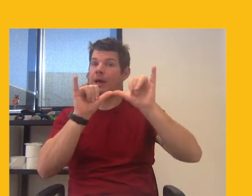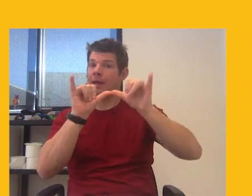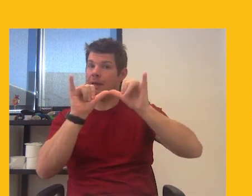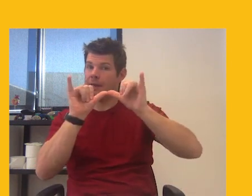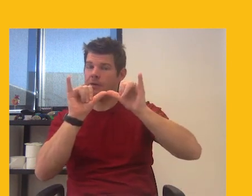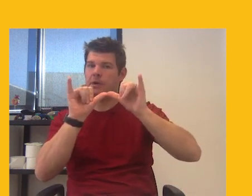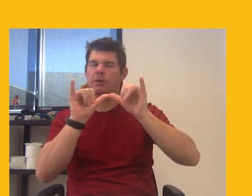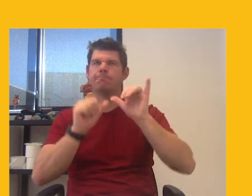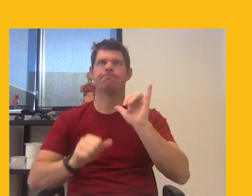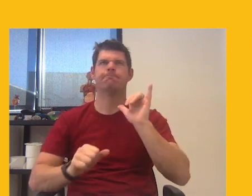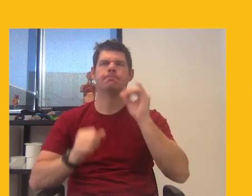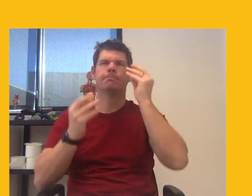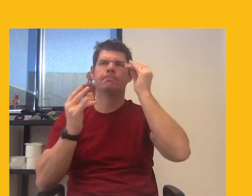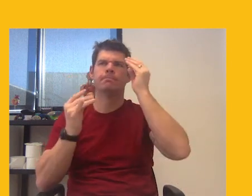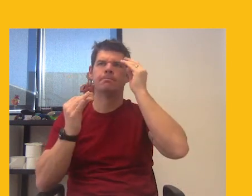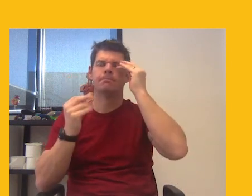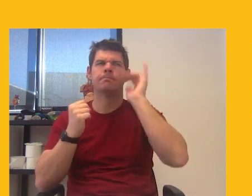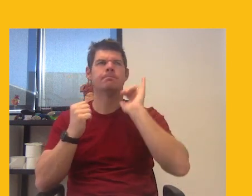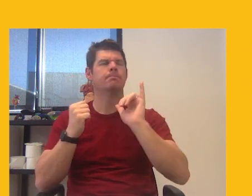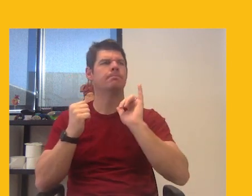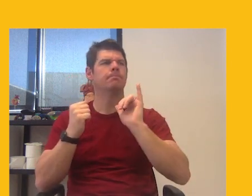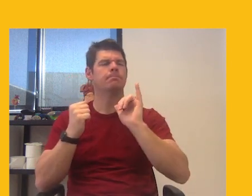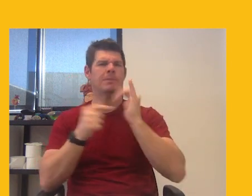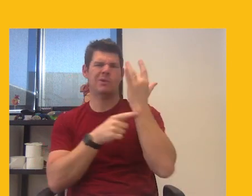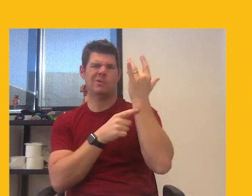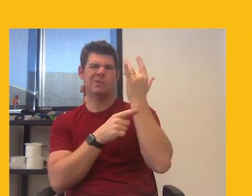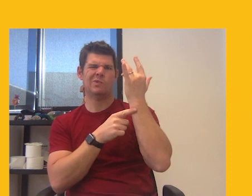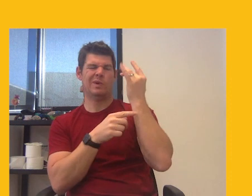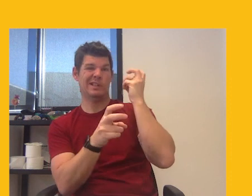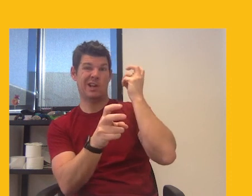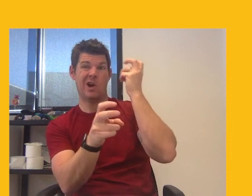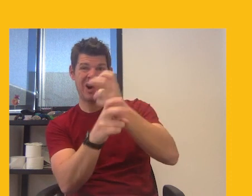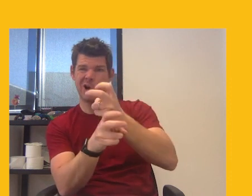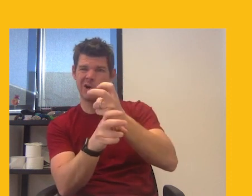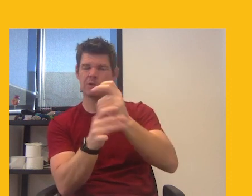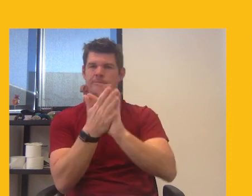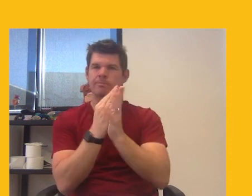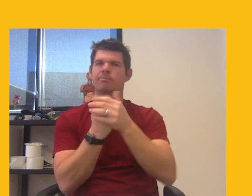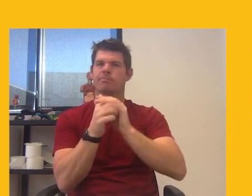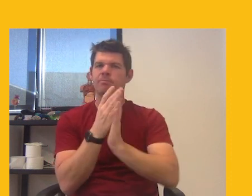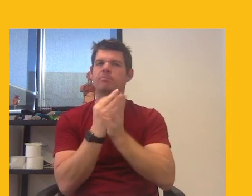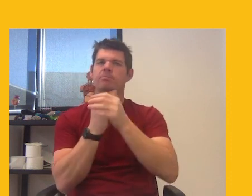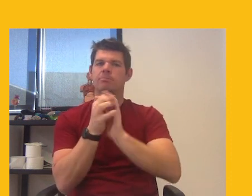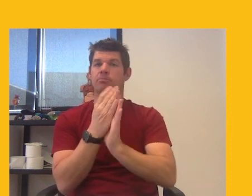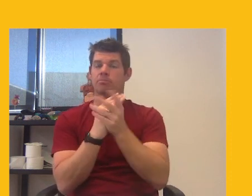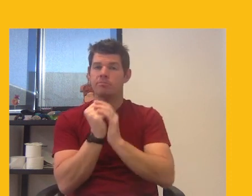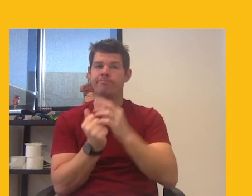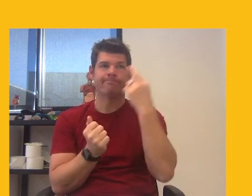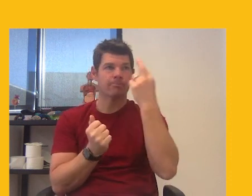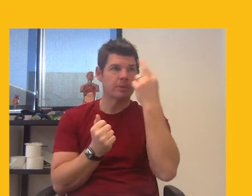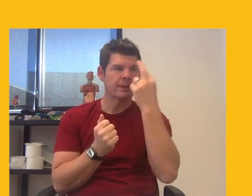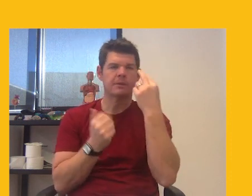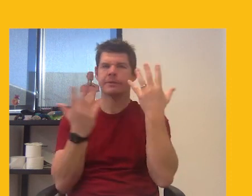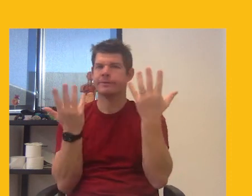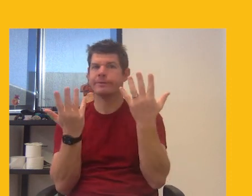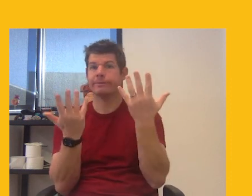point, it'd be really good for us to think about, why is it hard for us to wash for 20 seconds? We probably want to get back to our phones, back